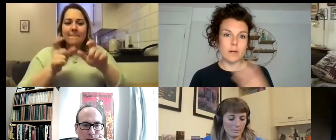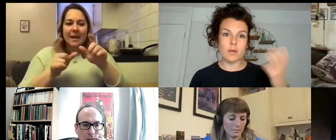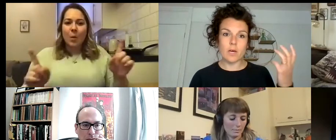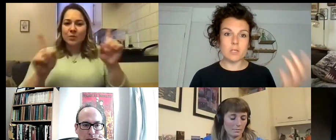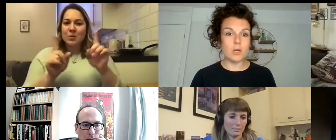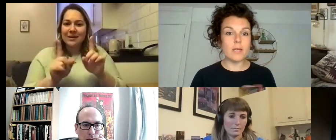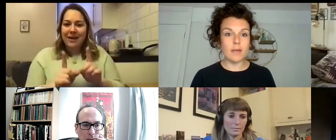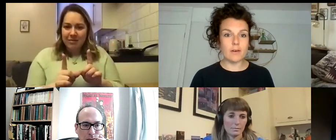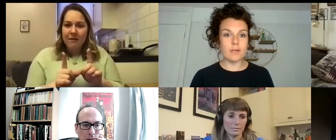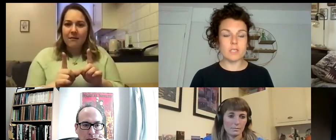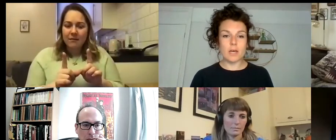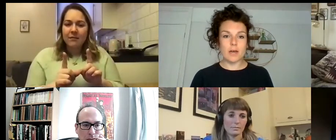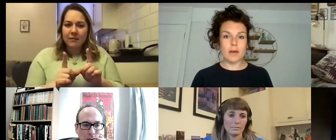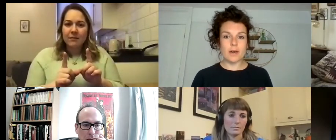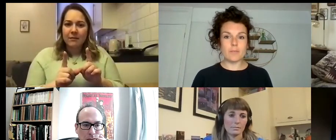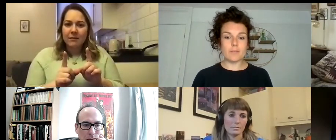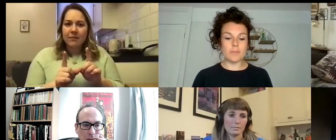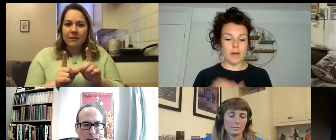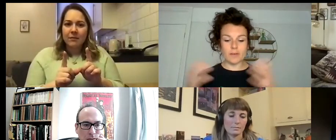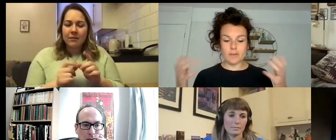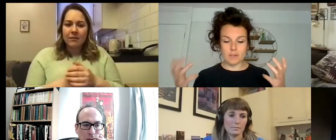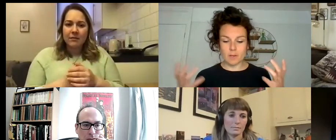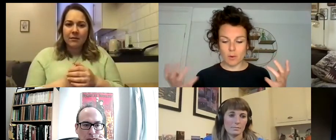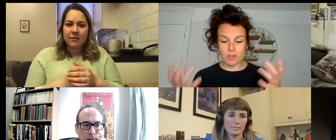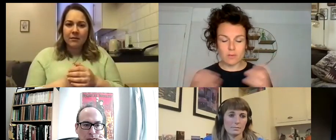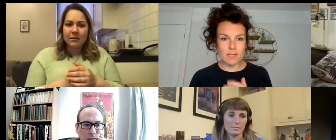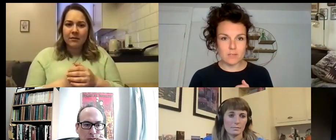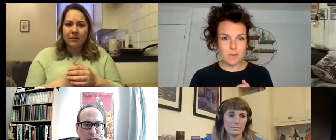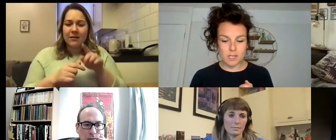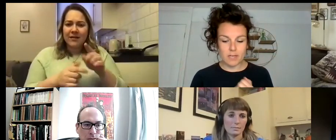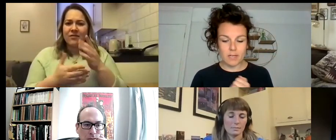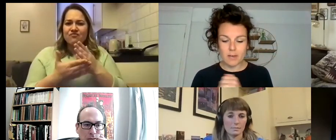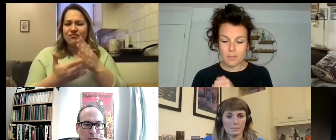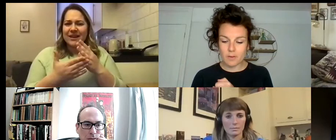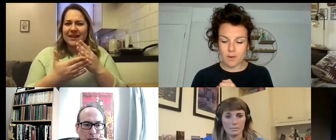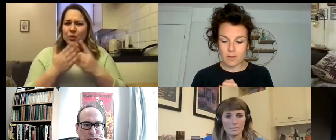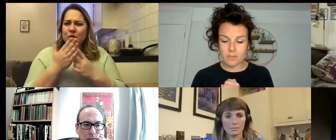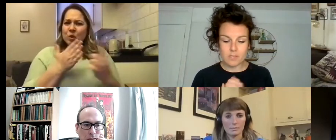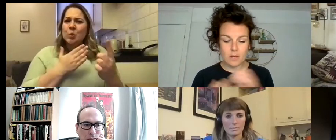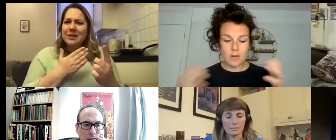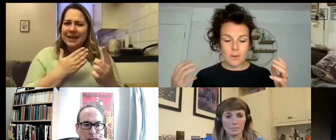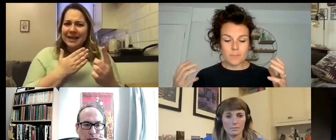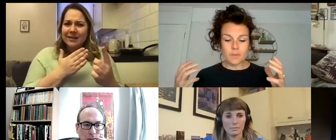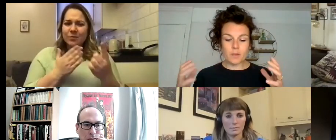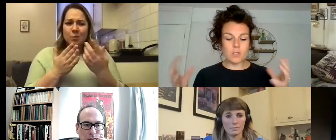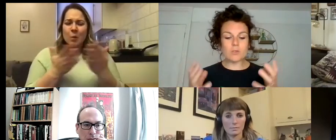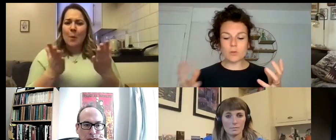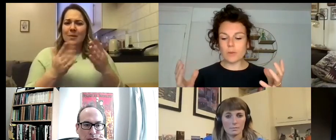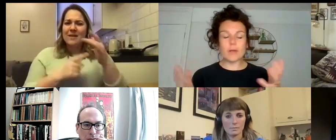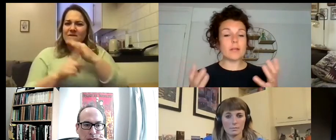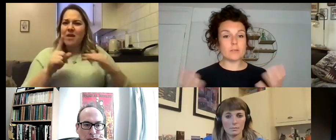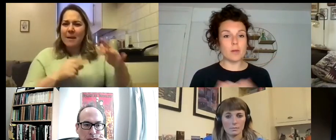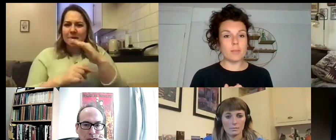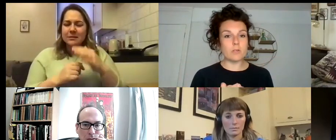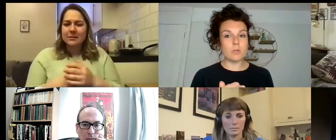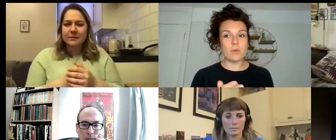was about a train carriage. And I think that's something quite unique, especially in urban environments. So could you talk